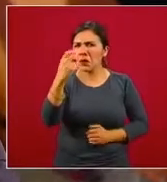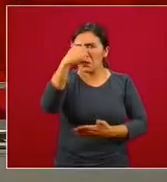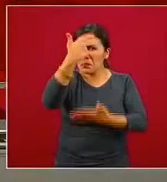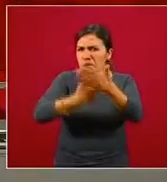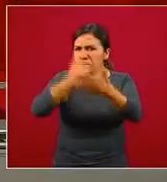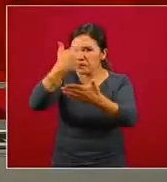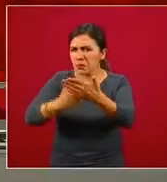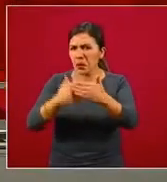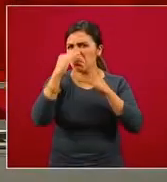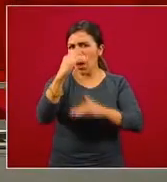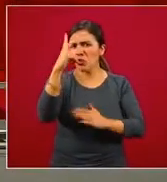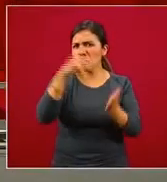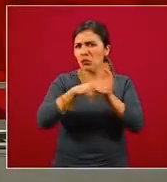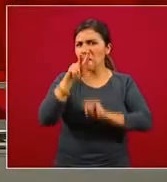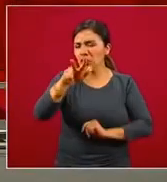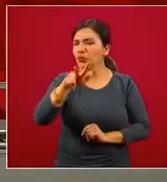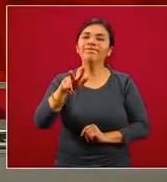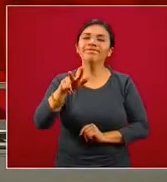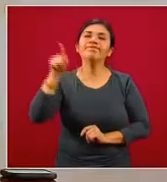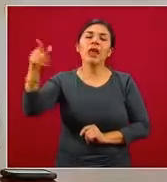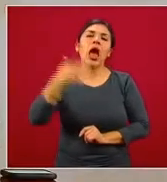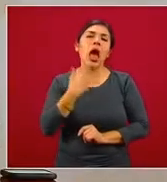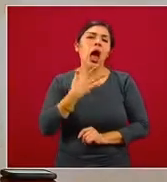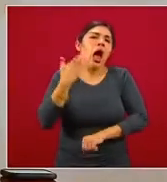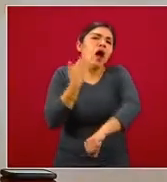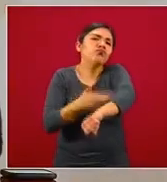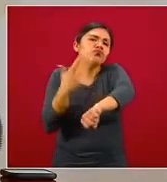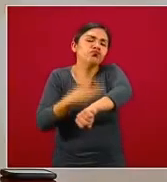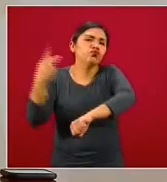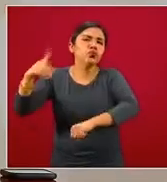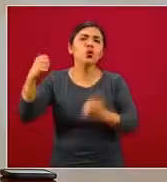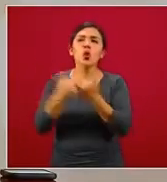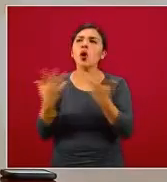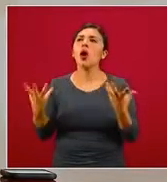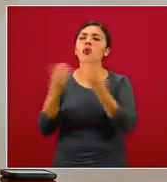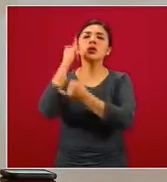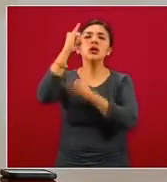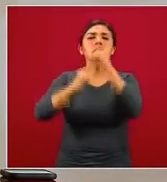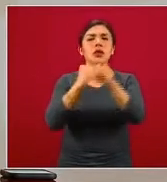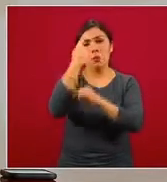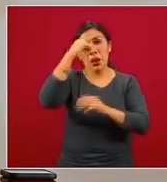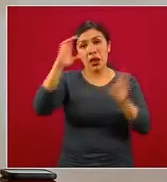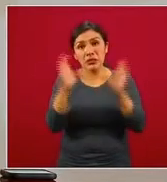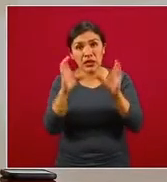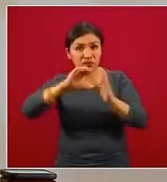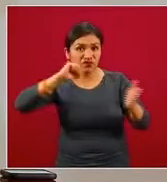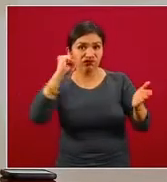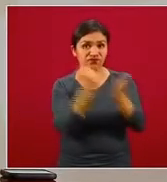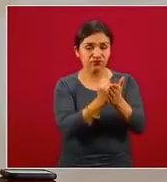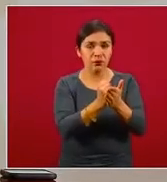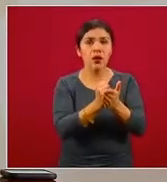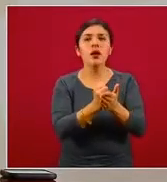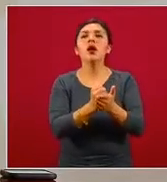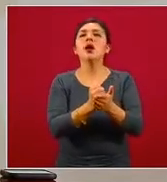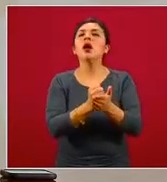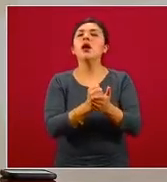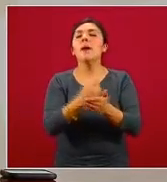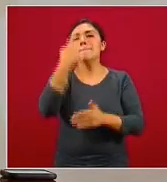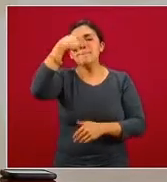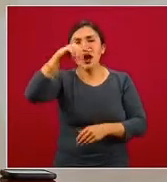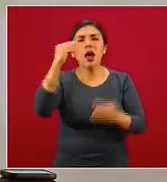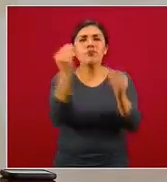these statistics. There is a very rigorous process that